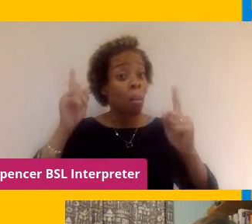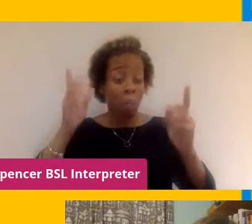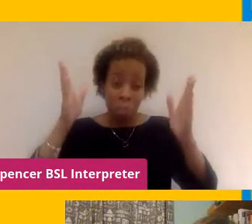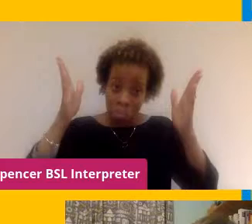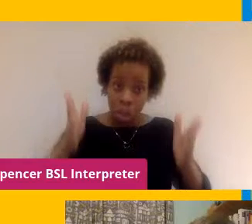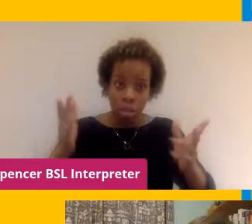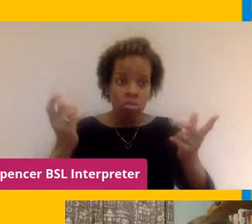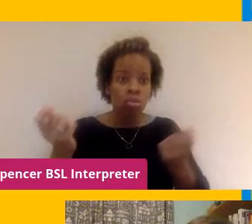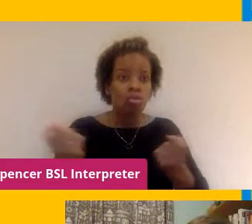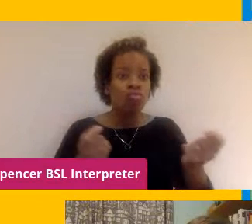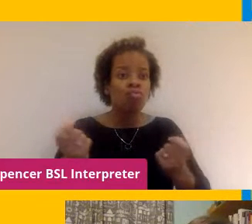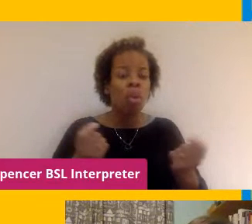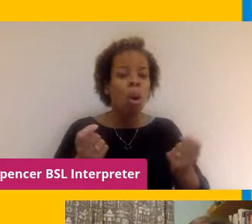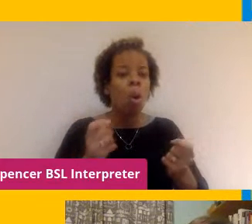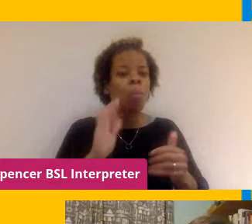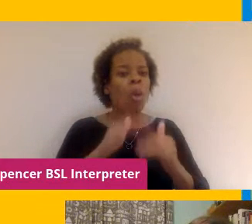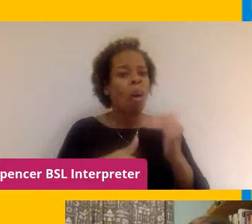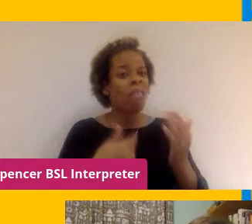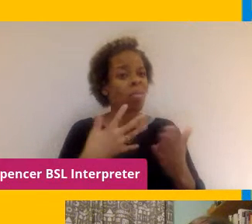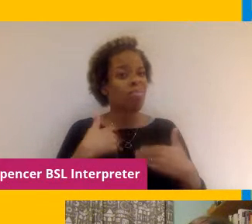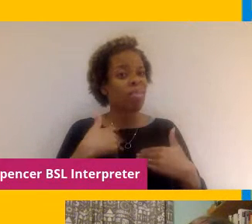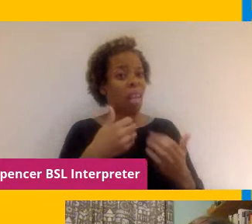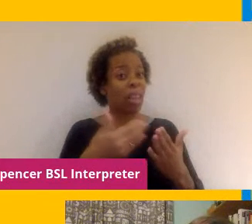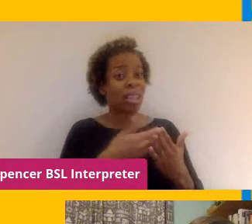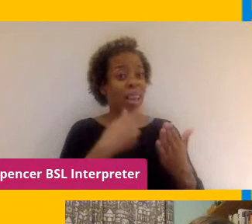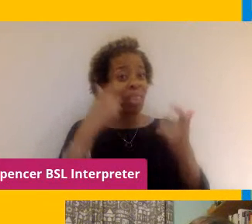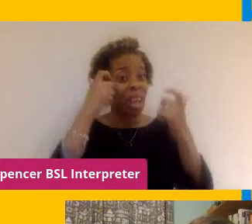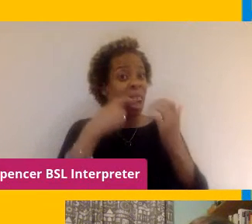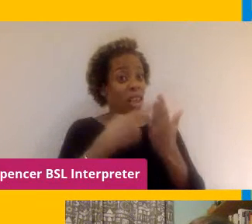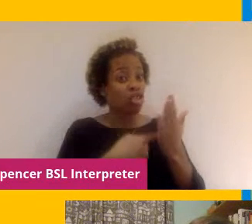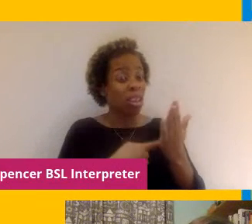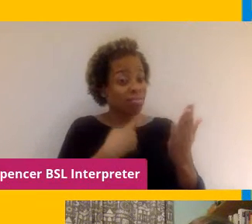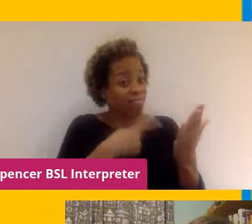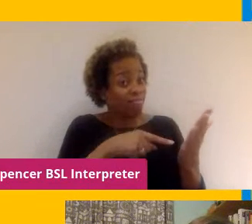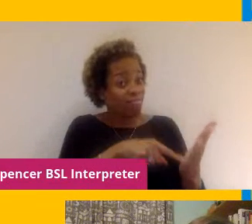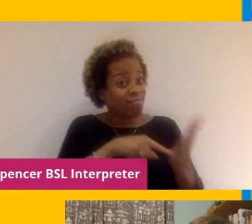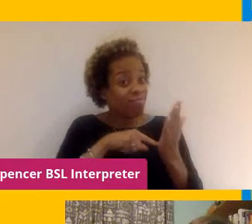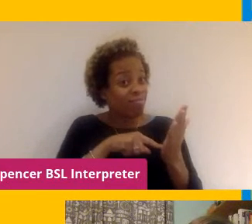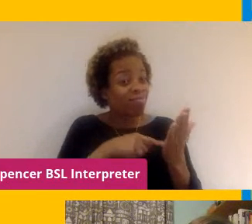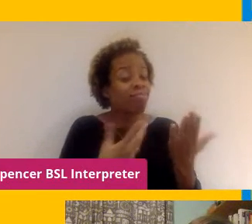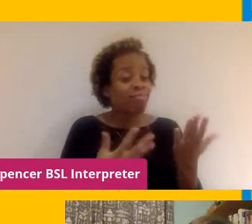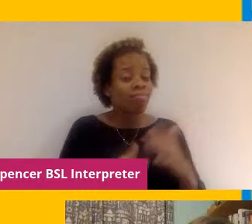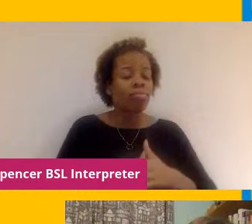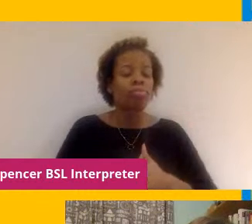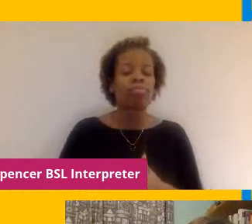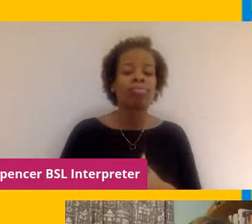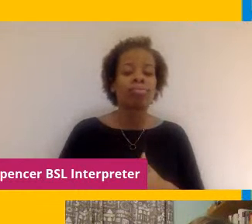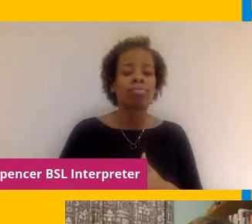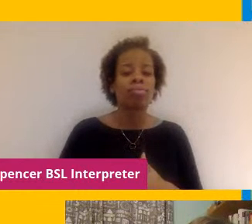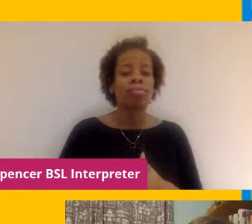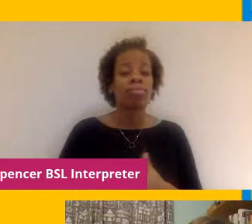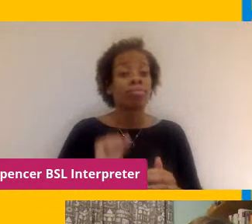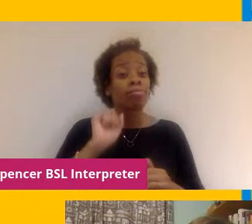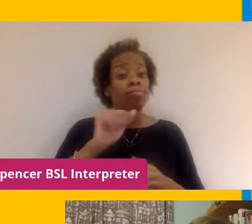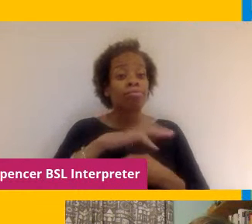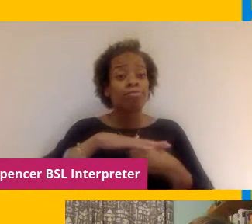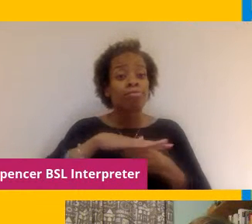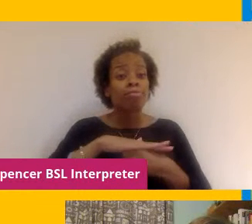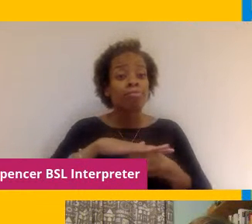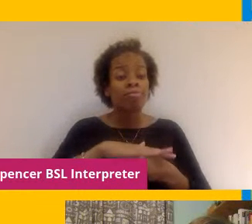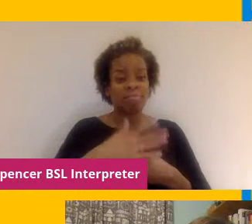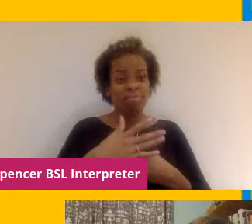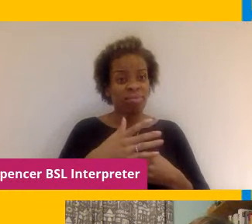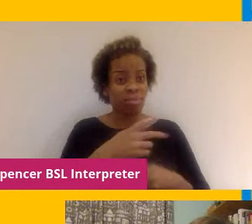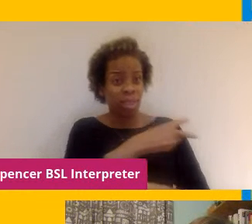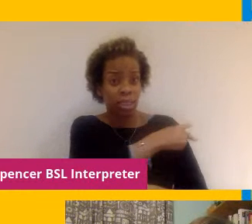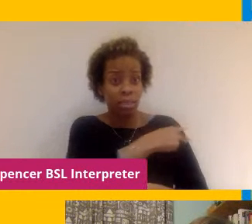safety legislation. So they have to take preventative measures. So in this case, we've already unfortunately got a situation where staff are